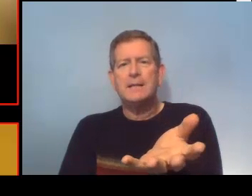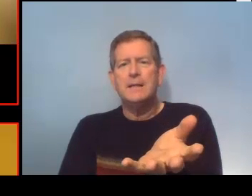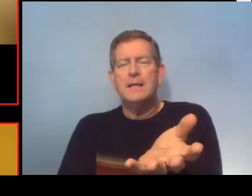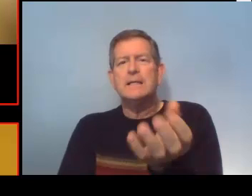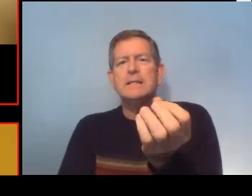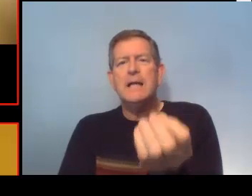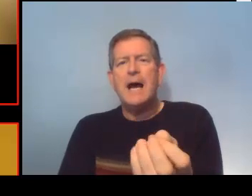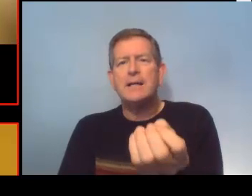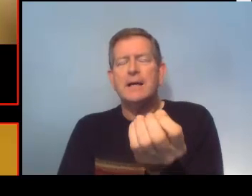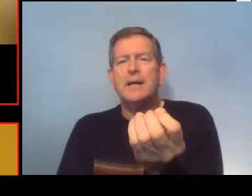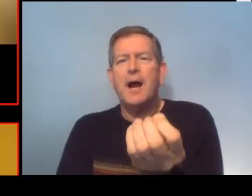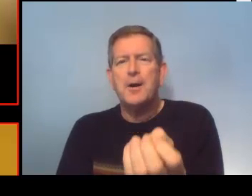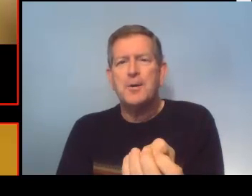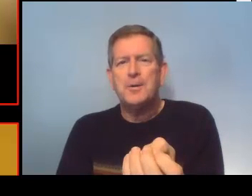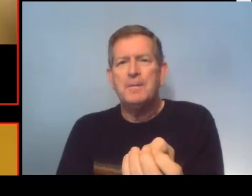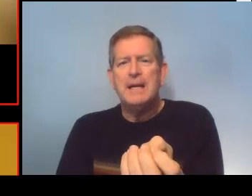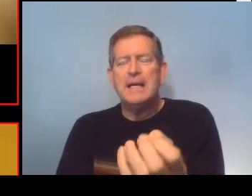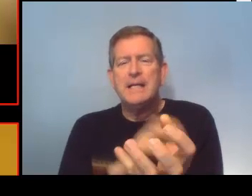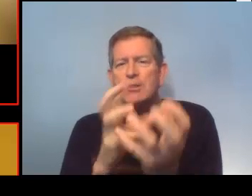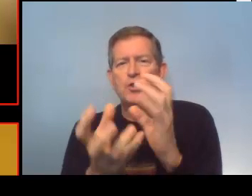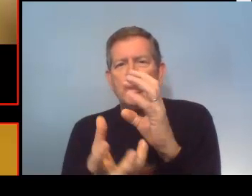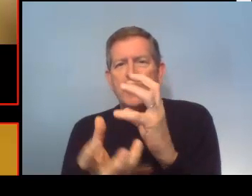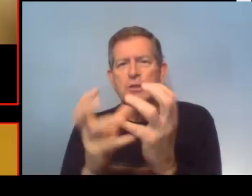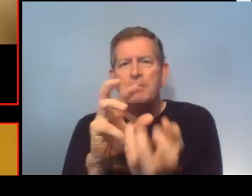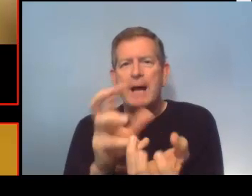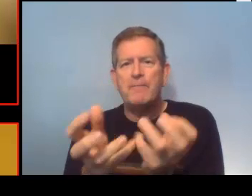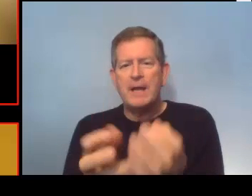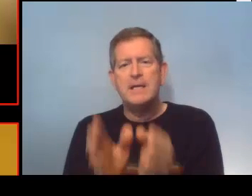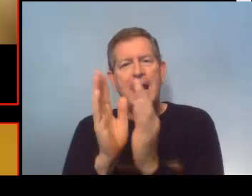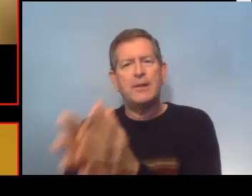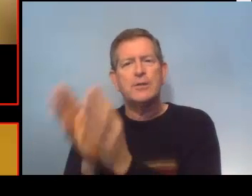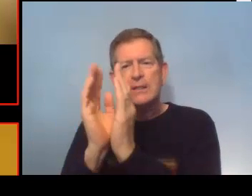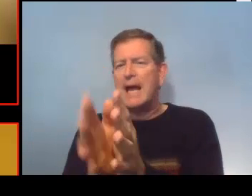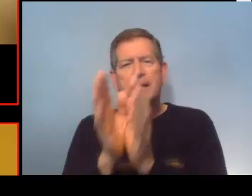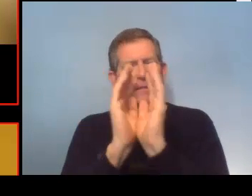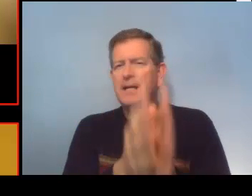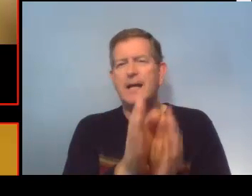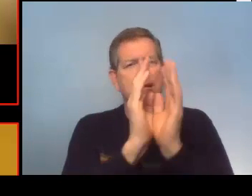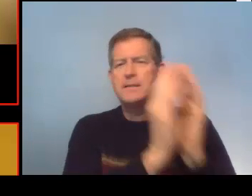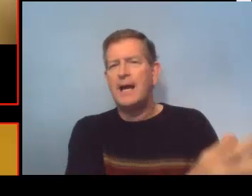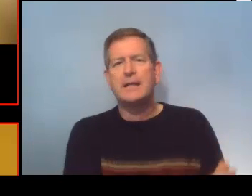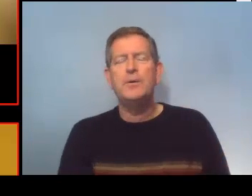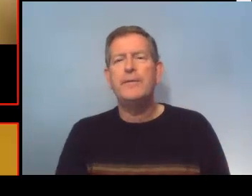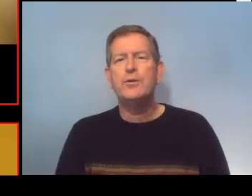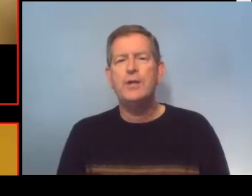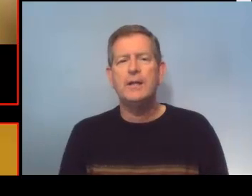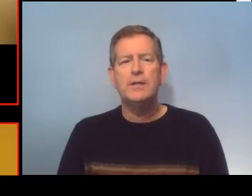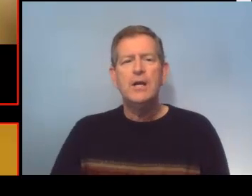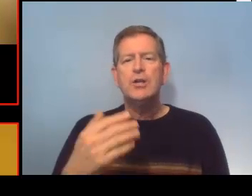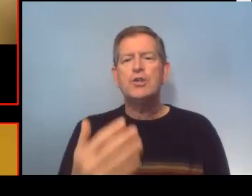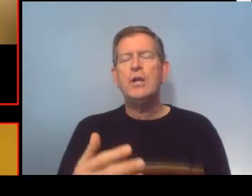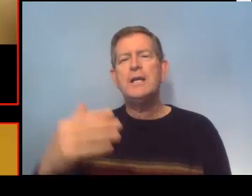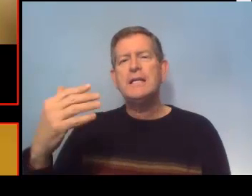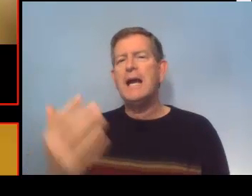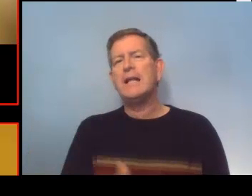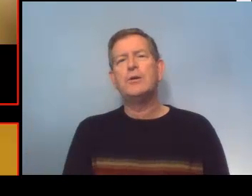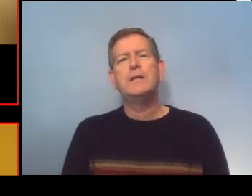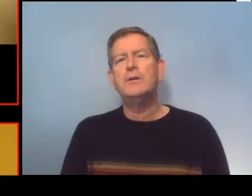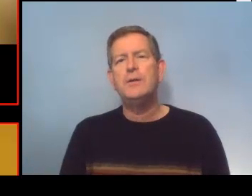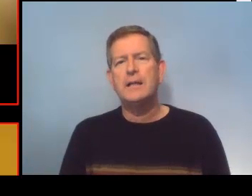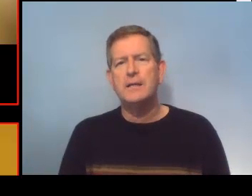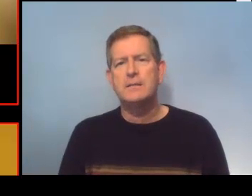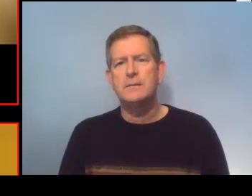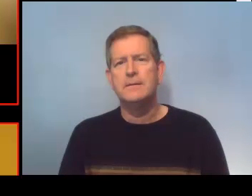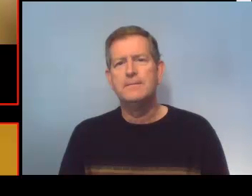4, 4, is not an article. It doesn't change and modify. 4 is 4 is 4 is 4. It'll never change. J'ai